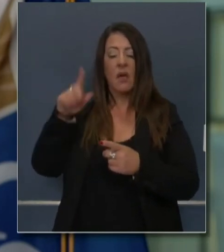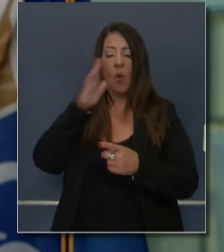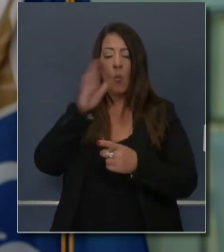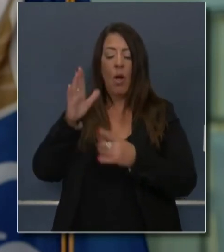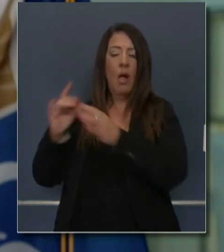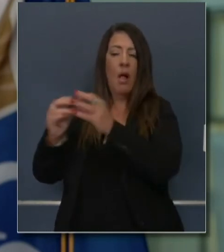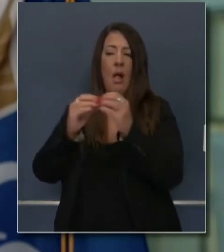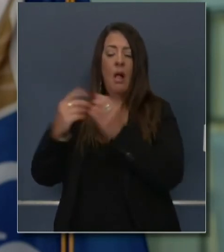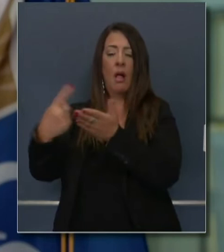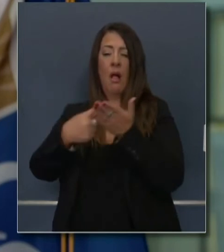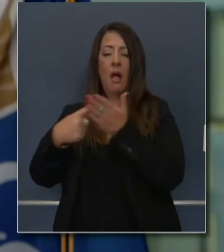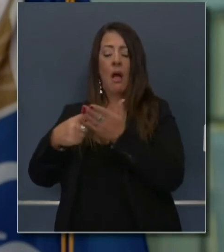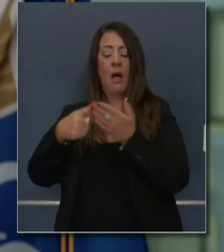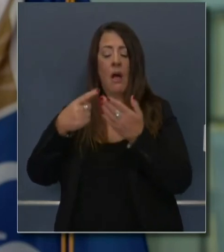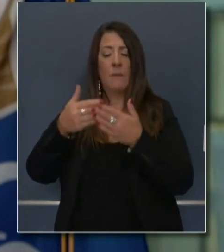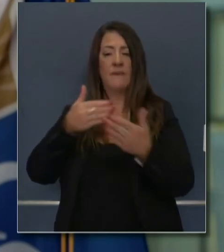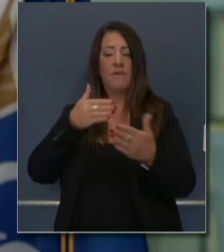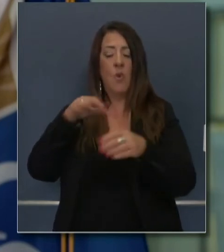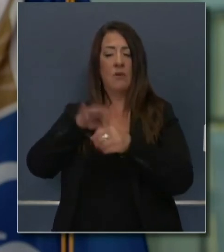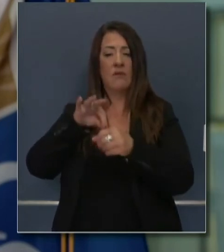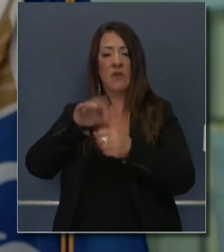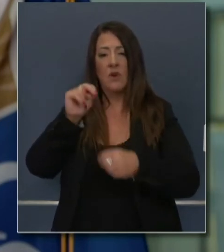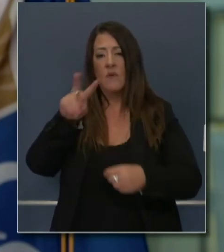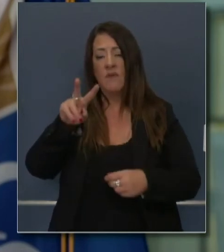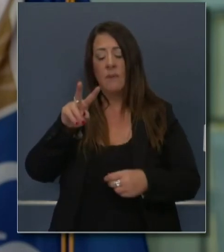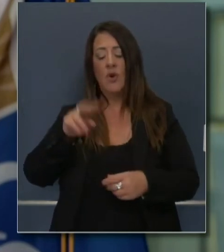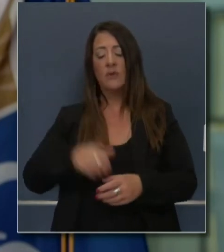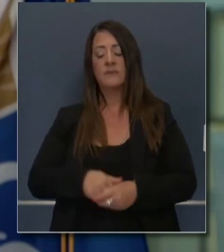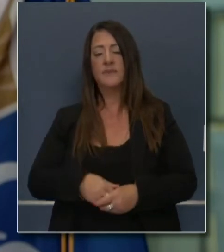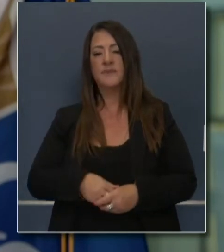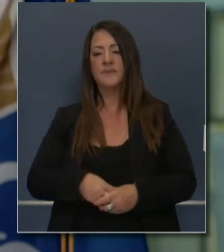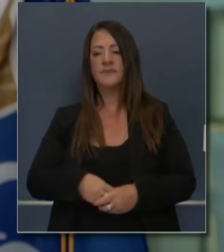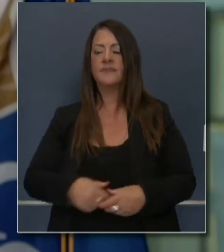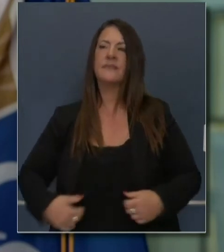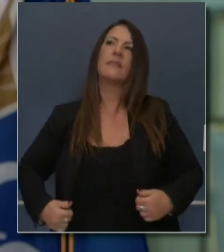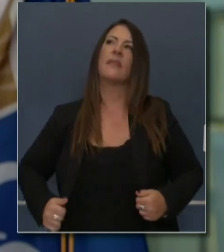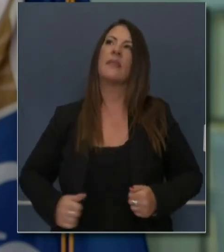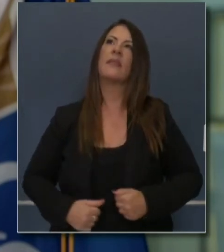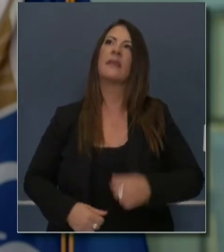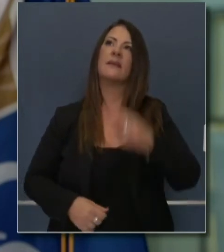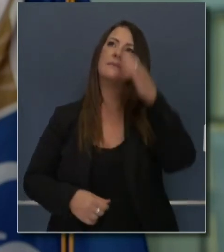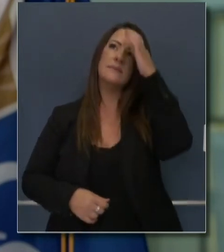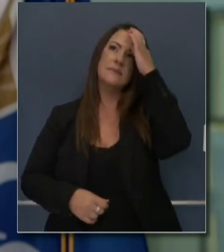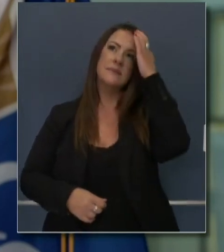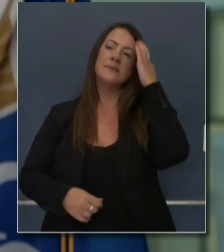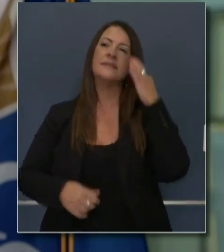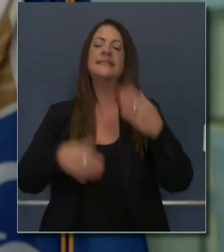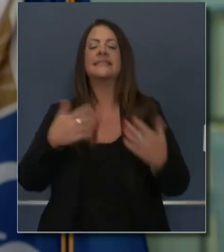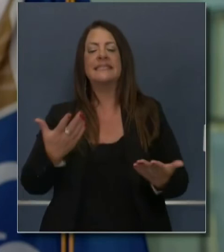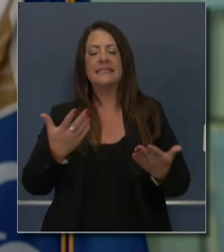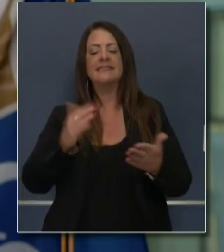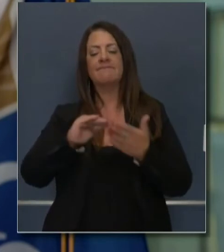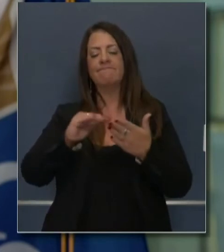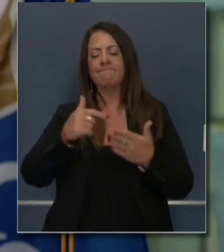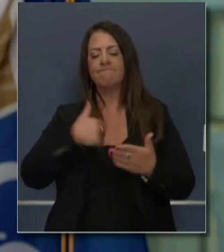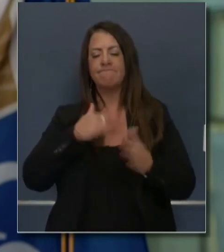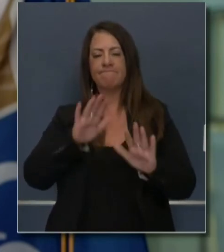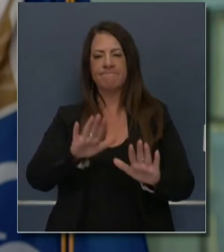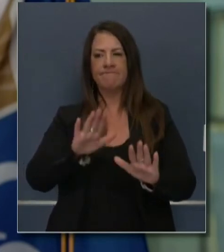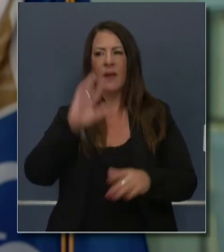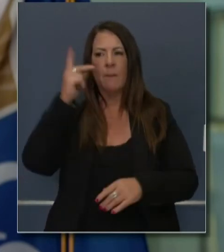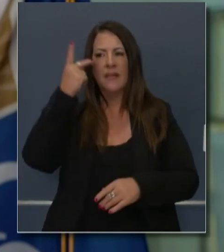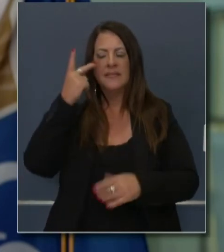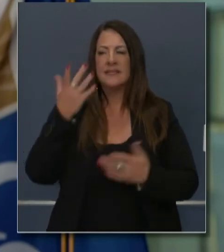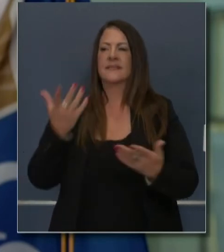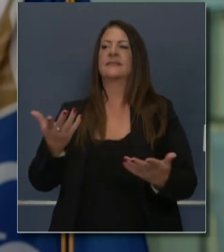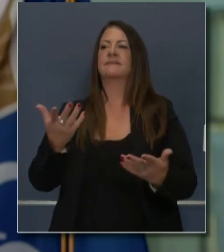how? Yeah, politicians make lousy pundits, so forgive me. I may leave you wanting